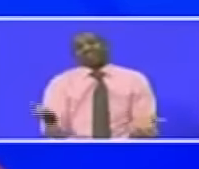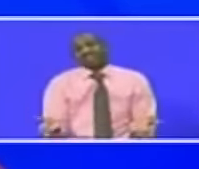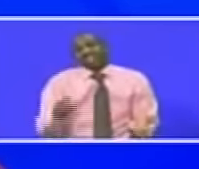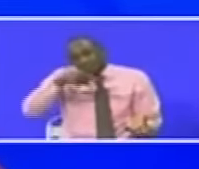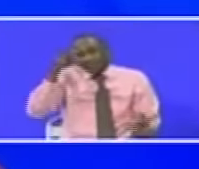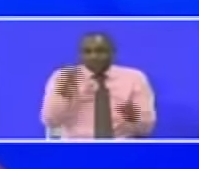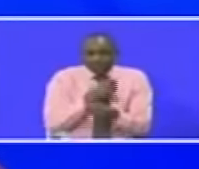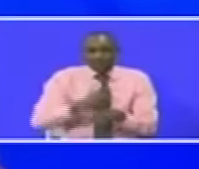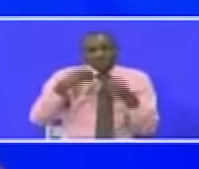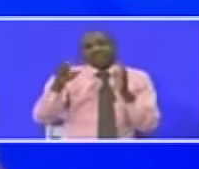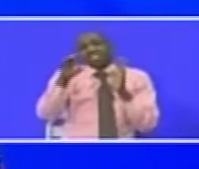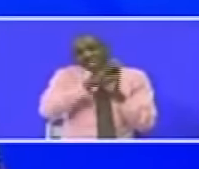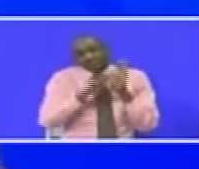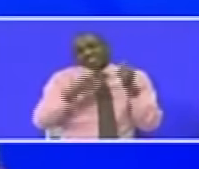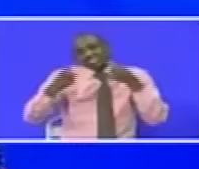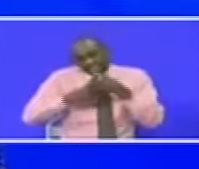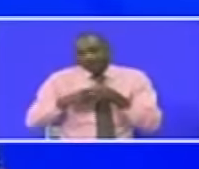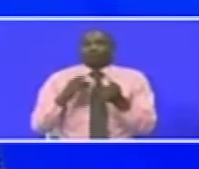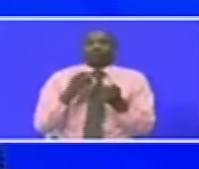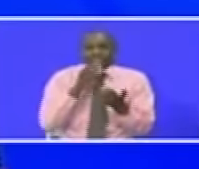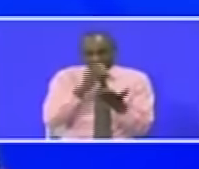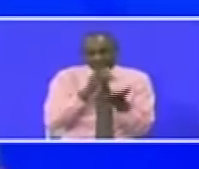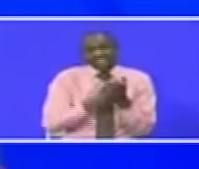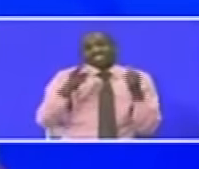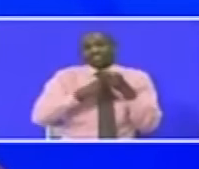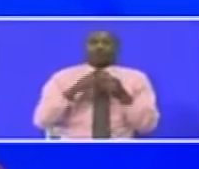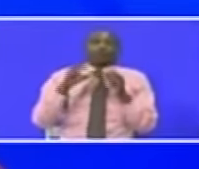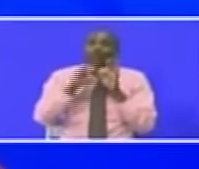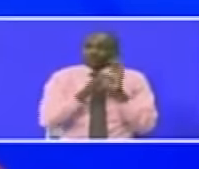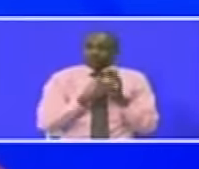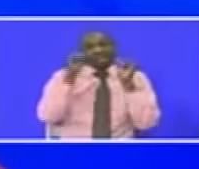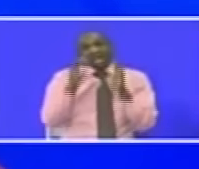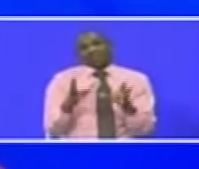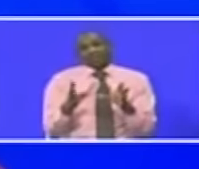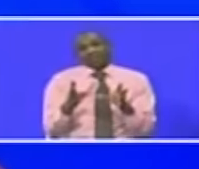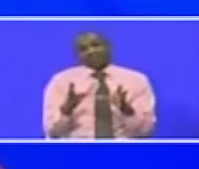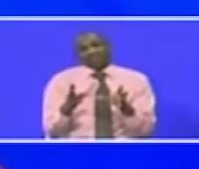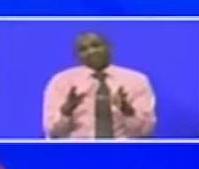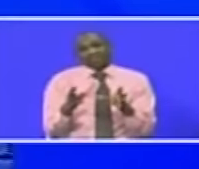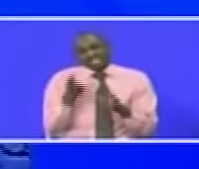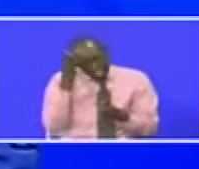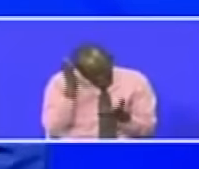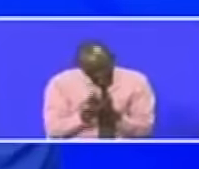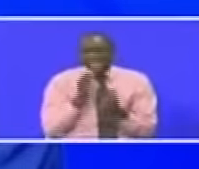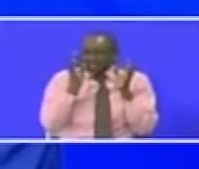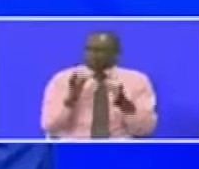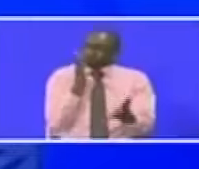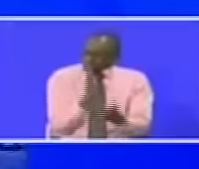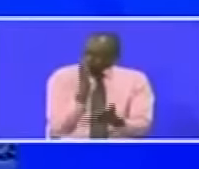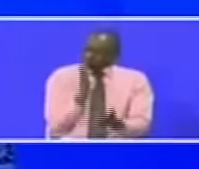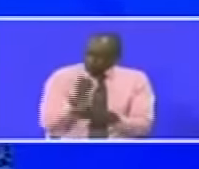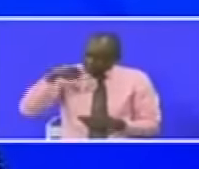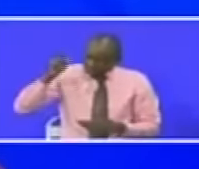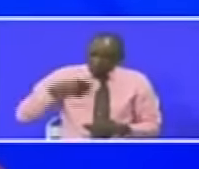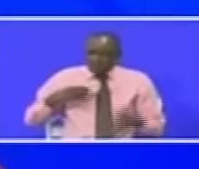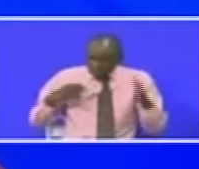life to Chapter 6 of the Constitution that would ensure only leaders with integrity are elected. If they truly want to bar someone